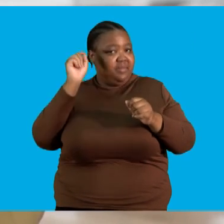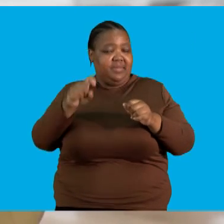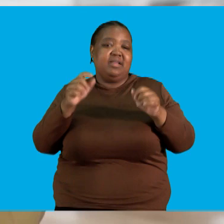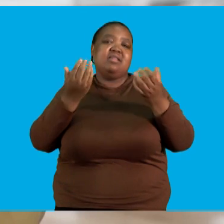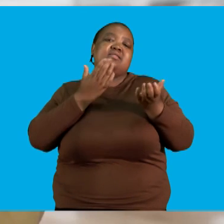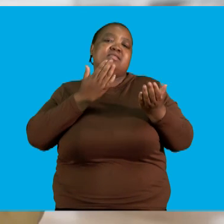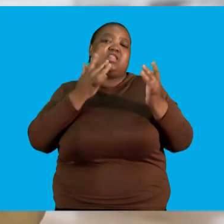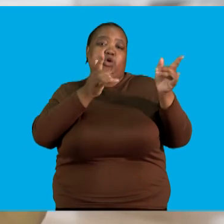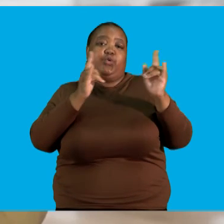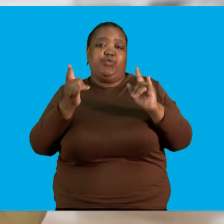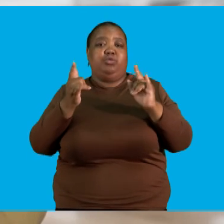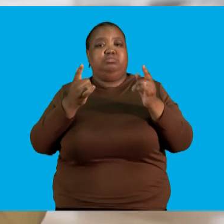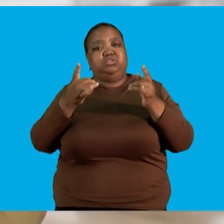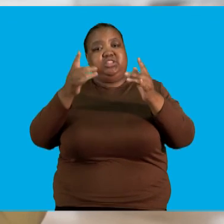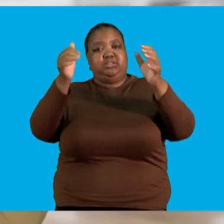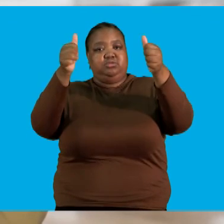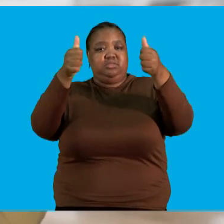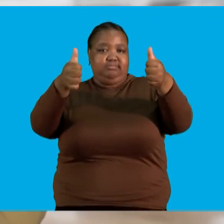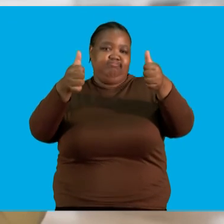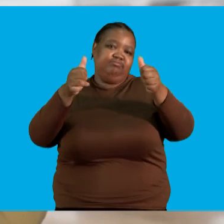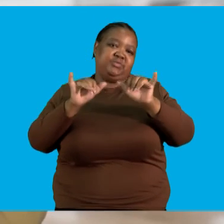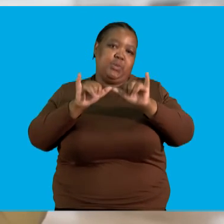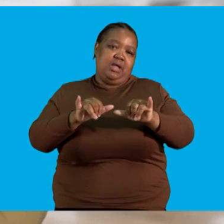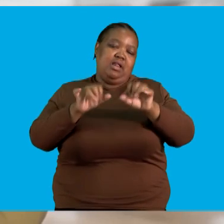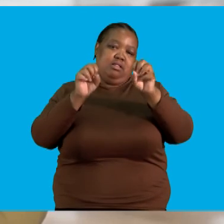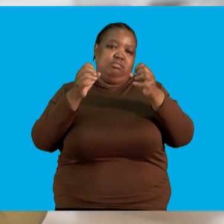businessman or woman who wants to succeed. So